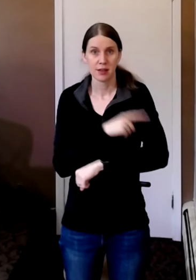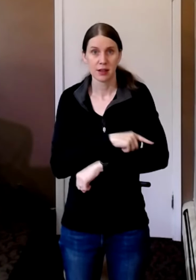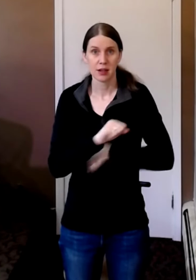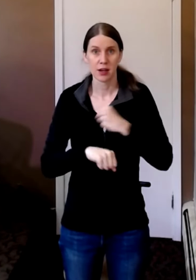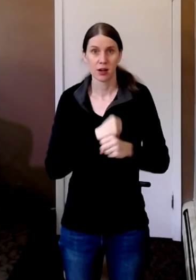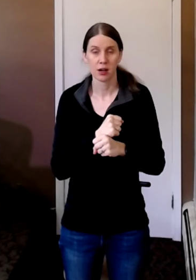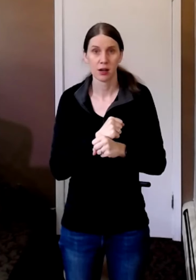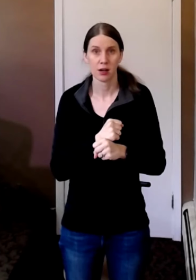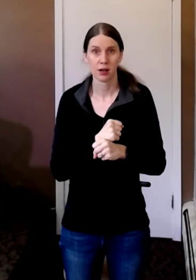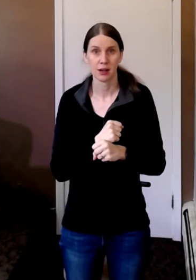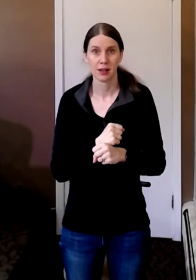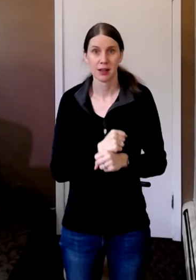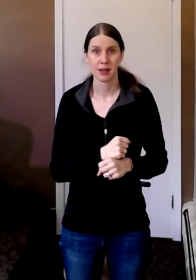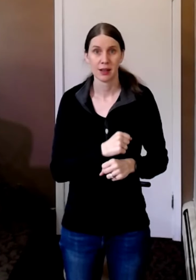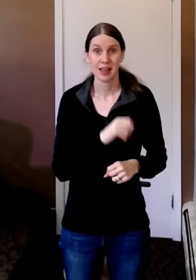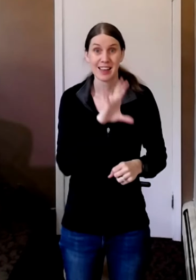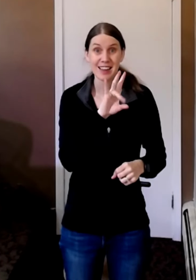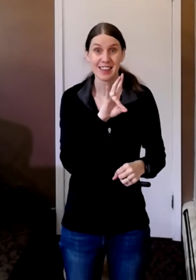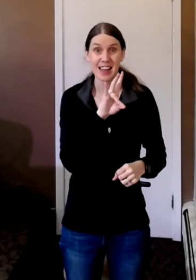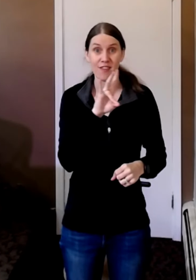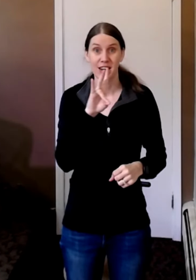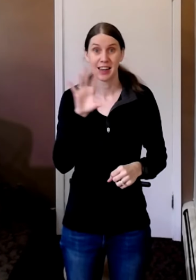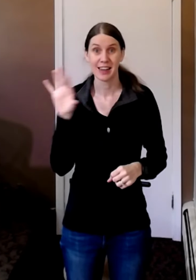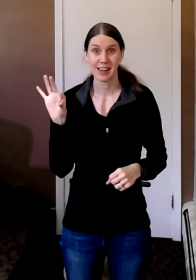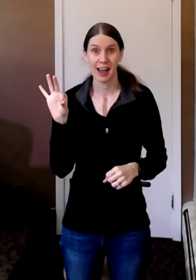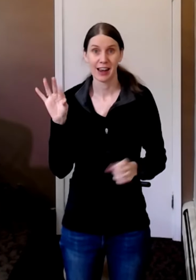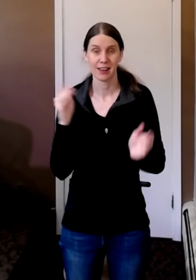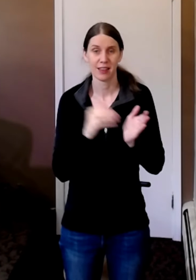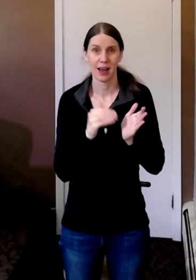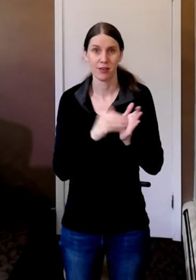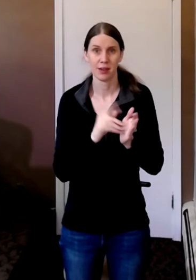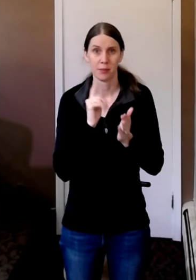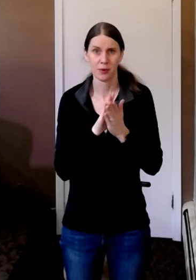at 79,000. So we praise the Lord for that.